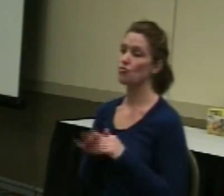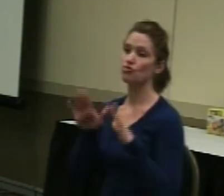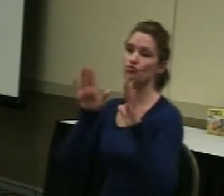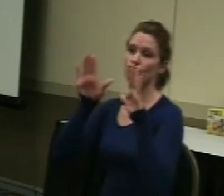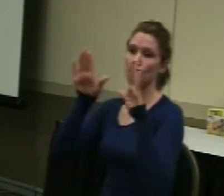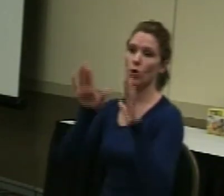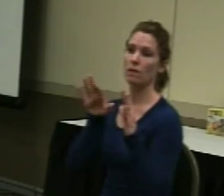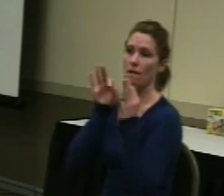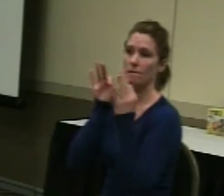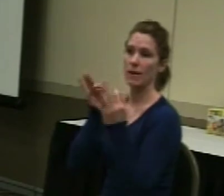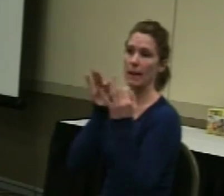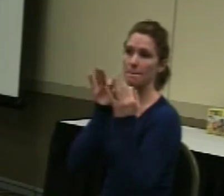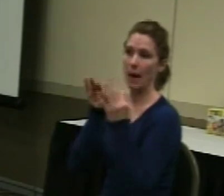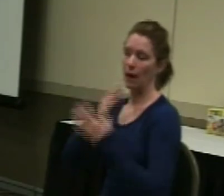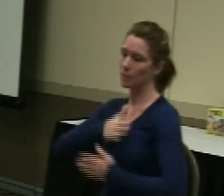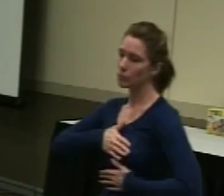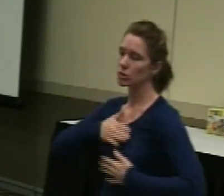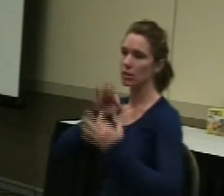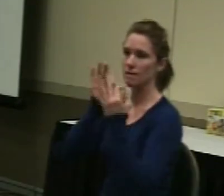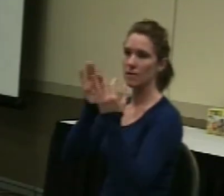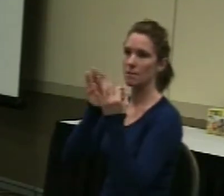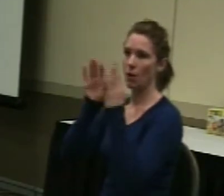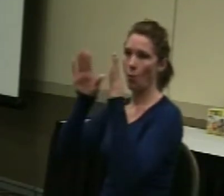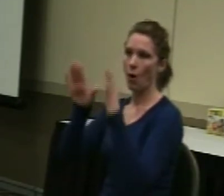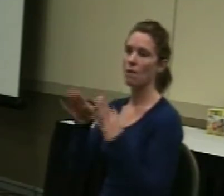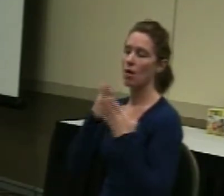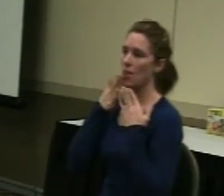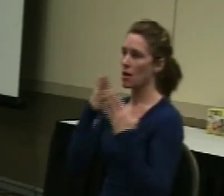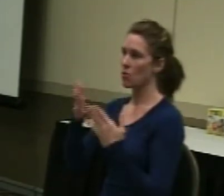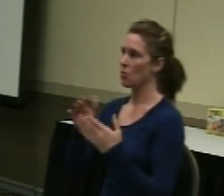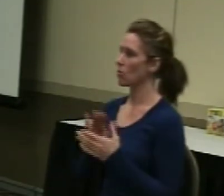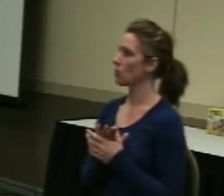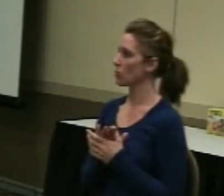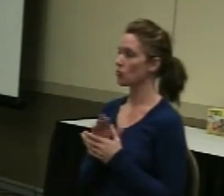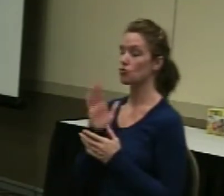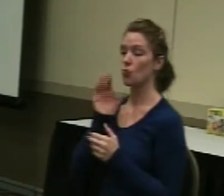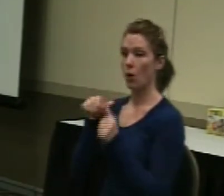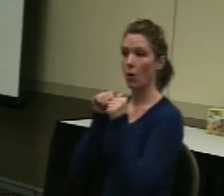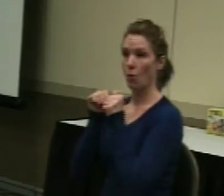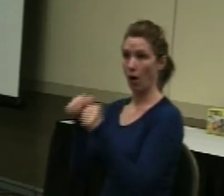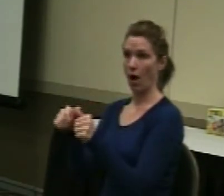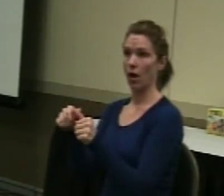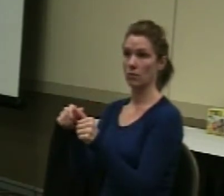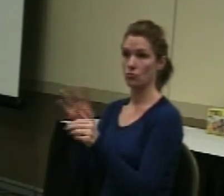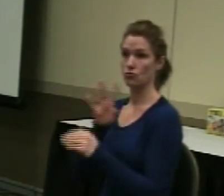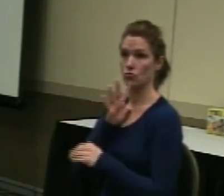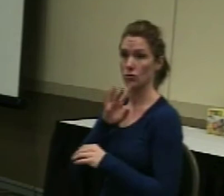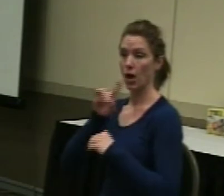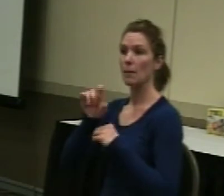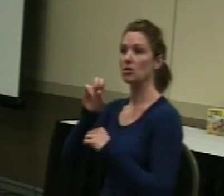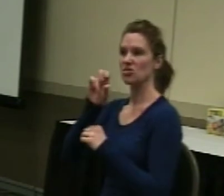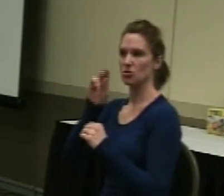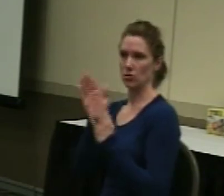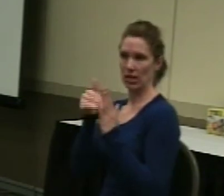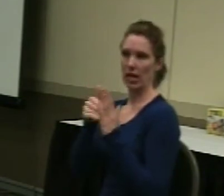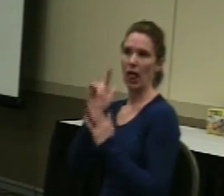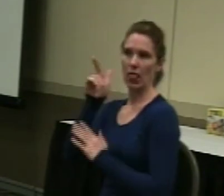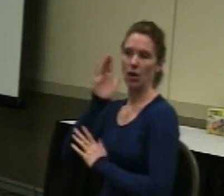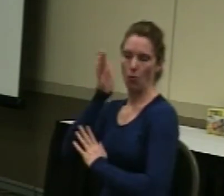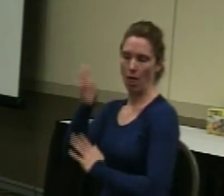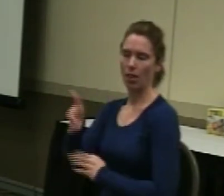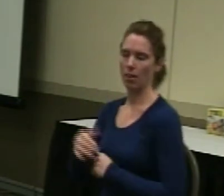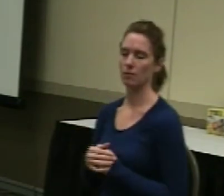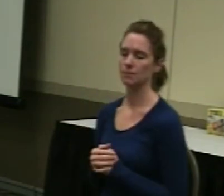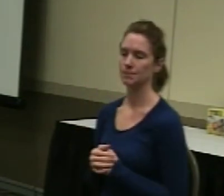wonderful input there, and I appreciate it so much. So we will go on and we will talk about Susan again as we